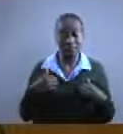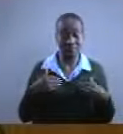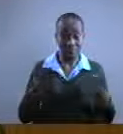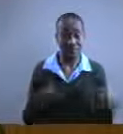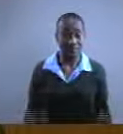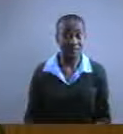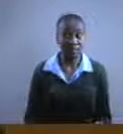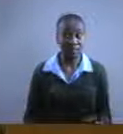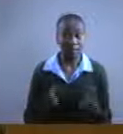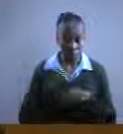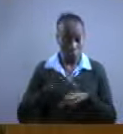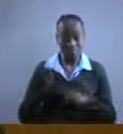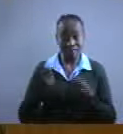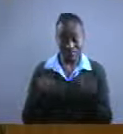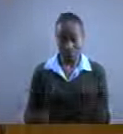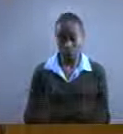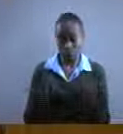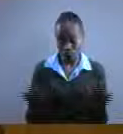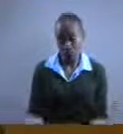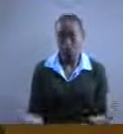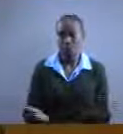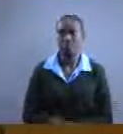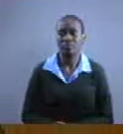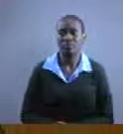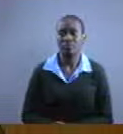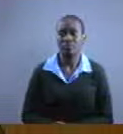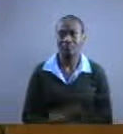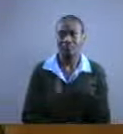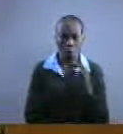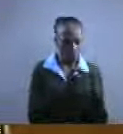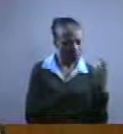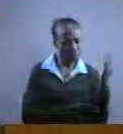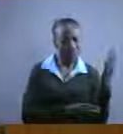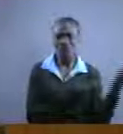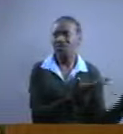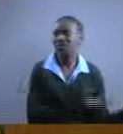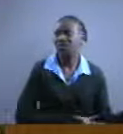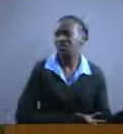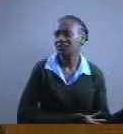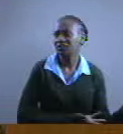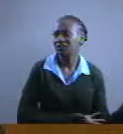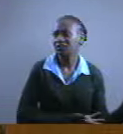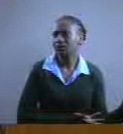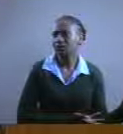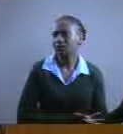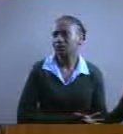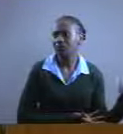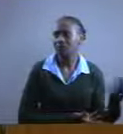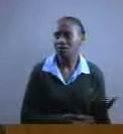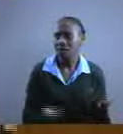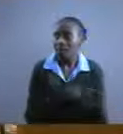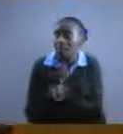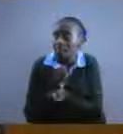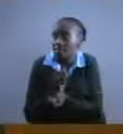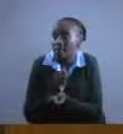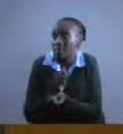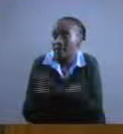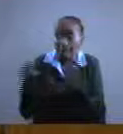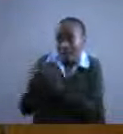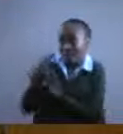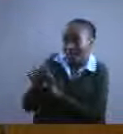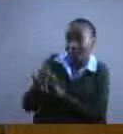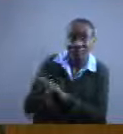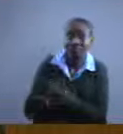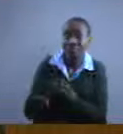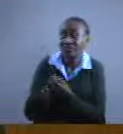that we are confronted with. On the question of regulation, his approach is a Neanderthal approach. Free marketeers are virtually dead around